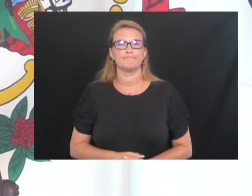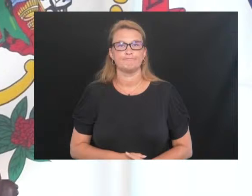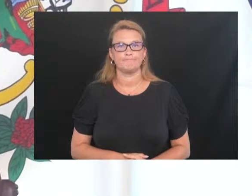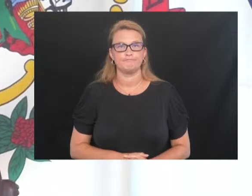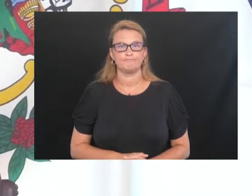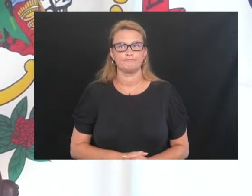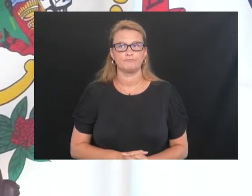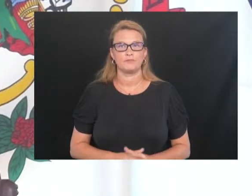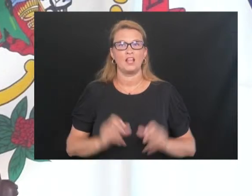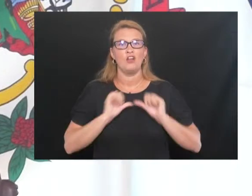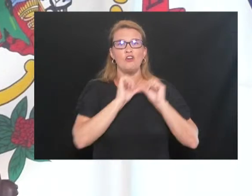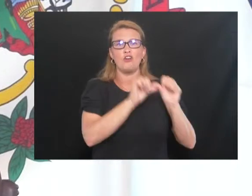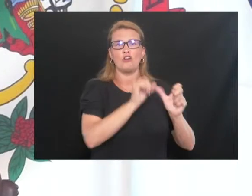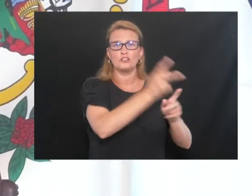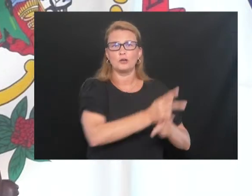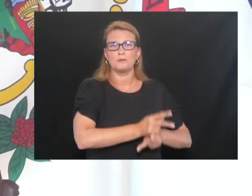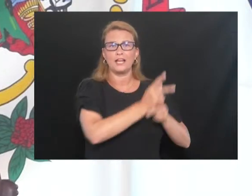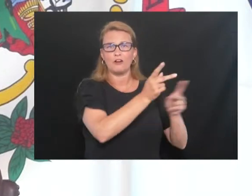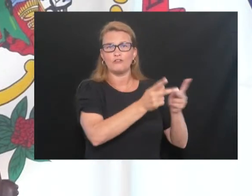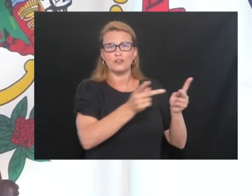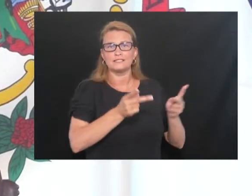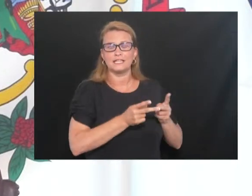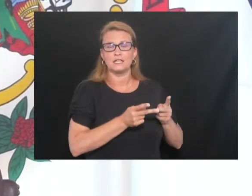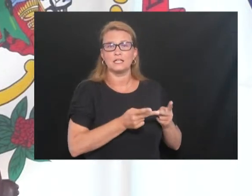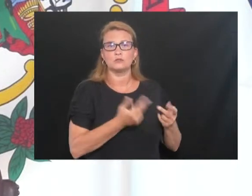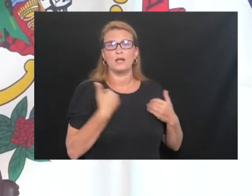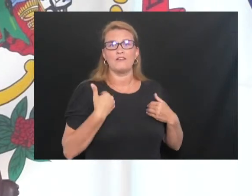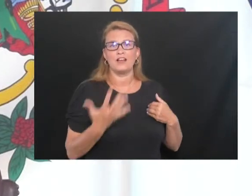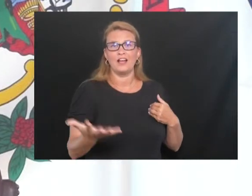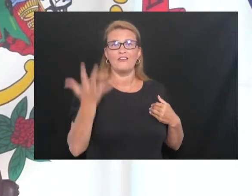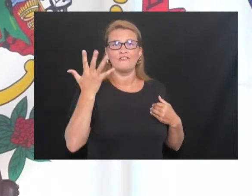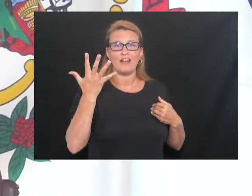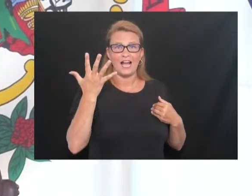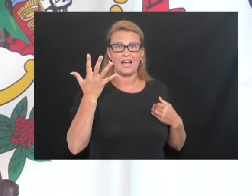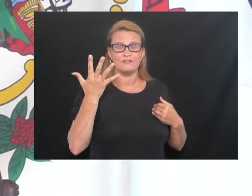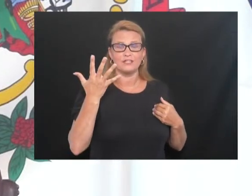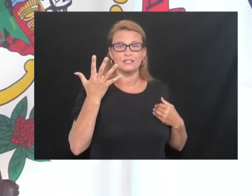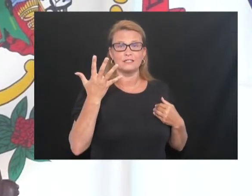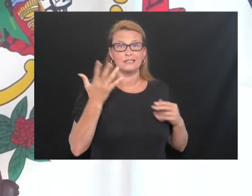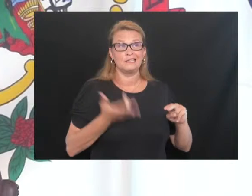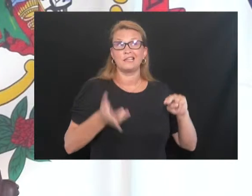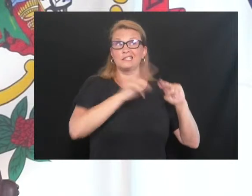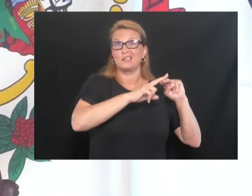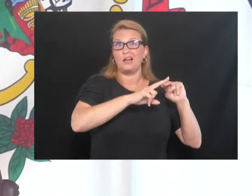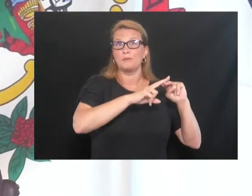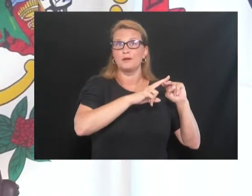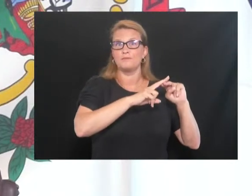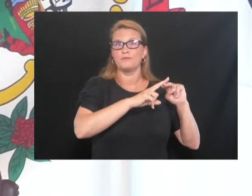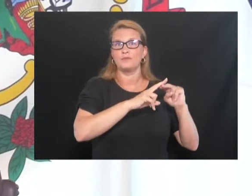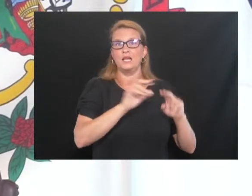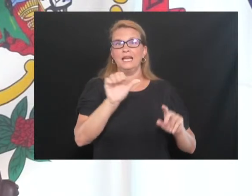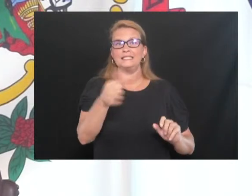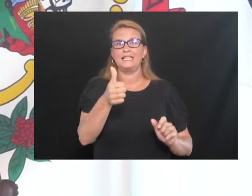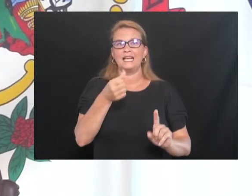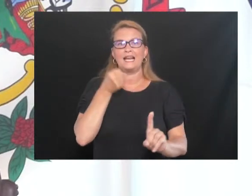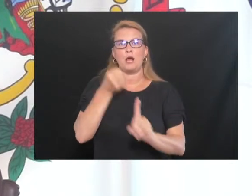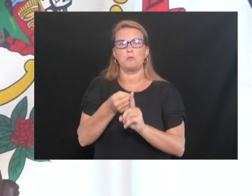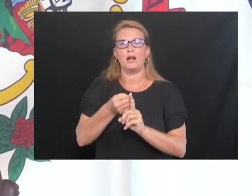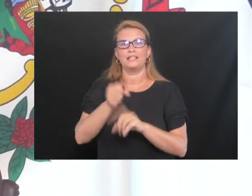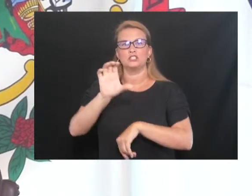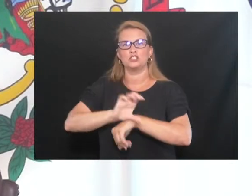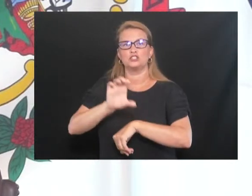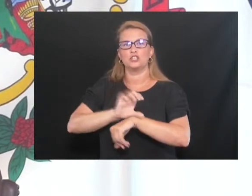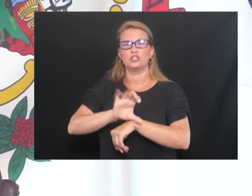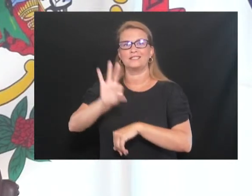Our long-term care facilities, we have 5 long-term care facilities. That's jumped up some. We have 10 outbreaks in our church community